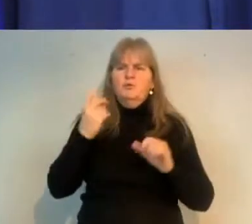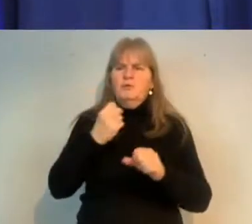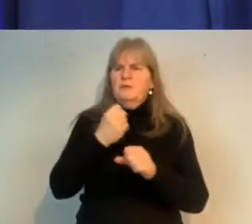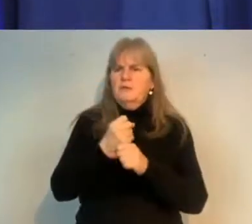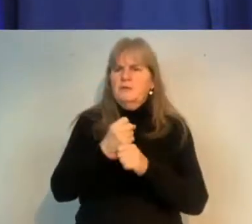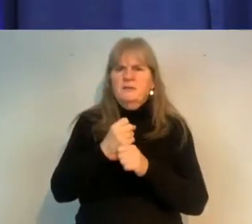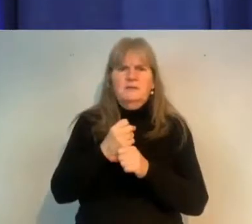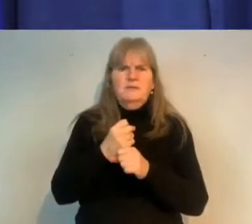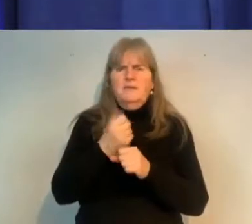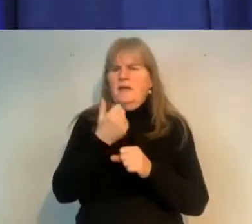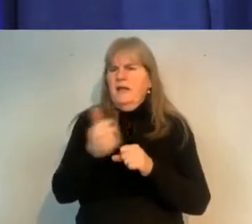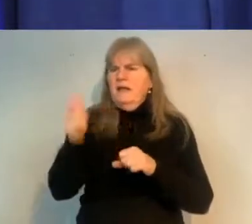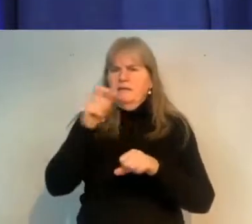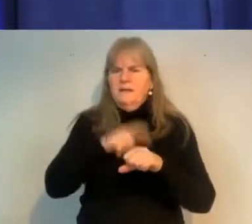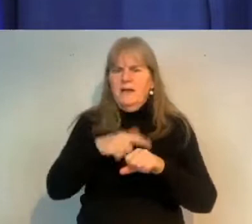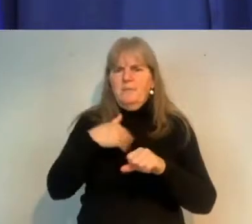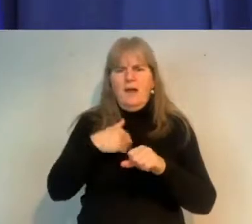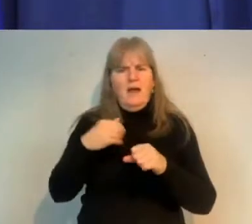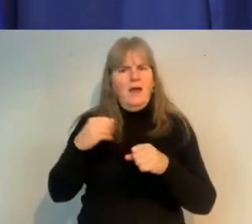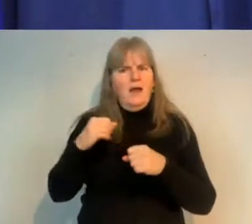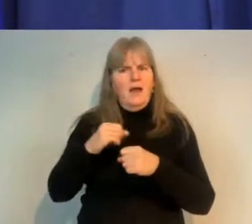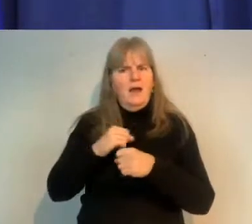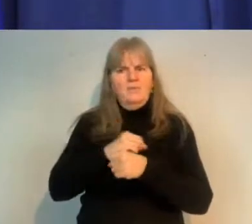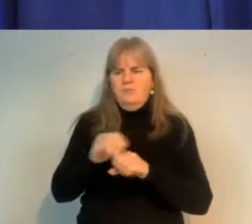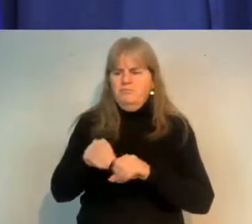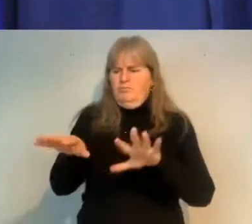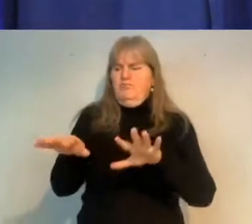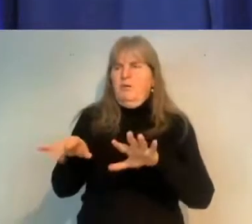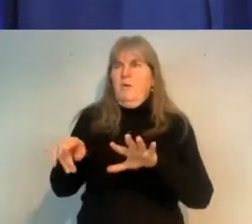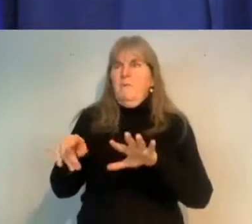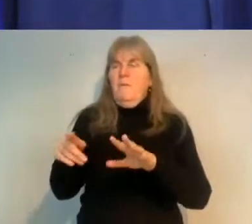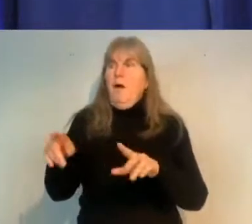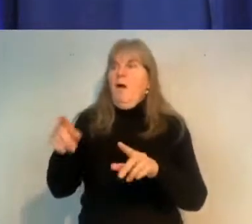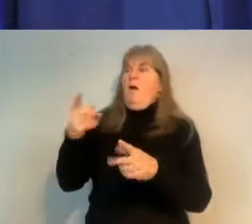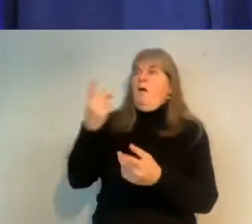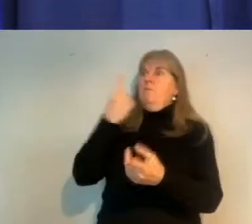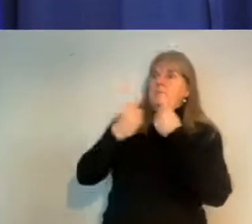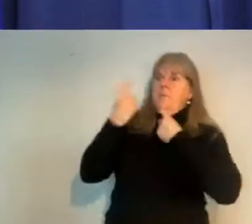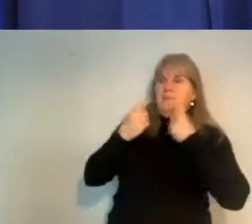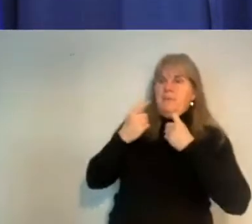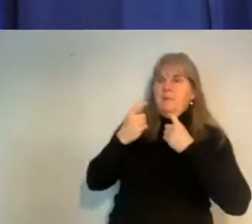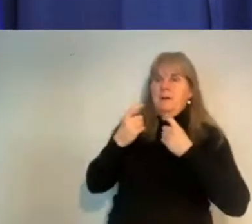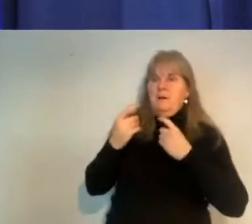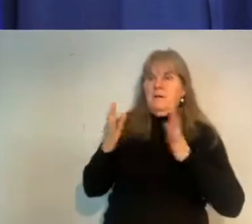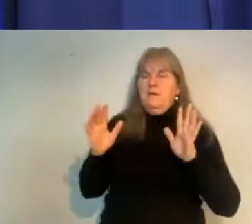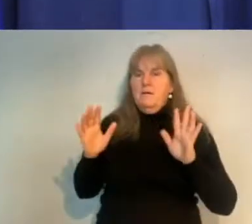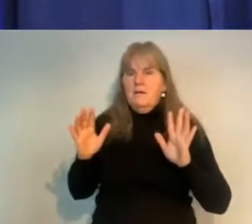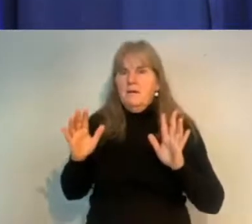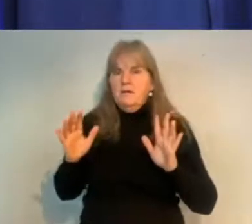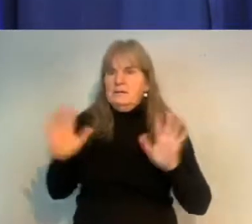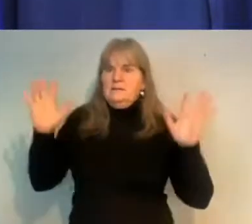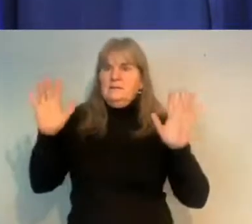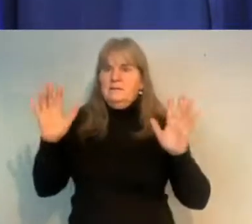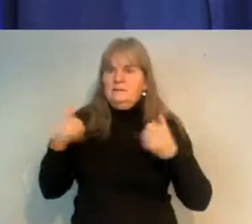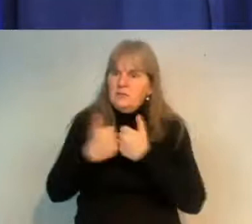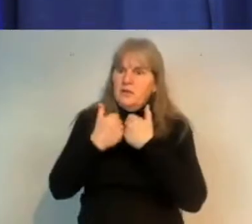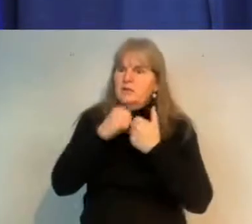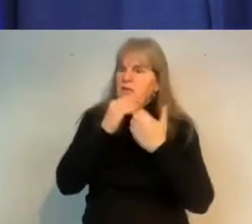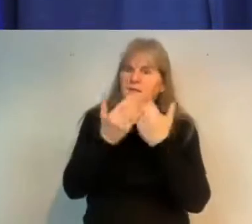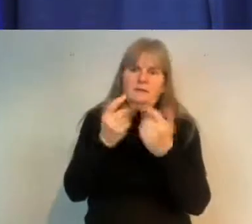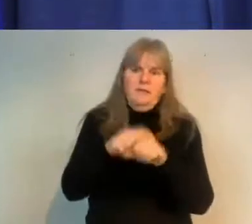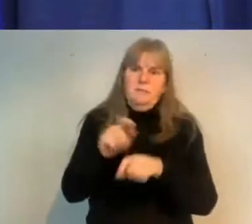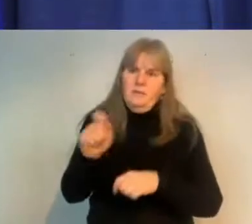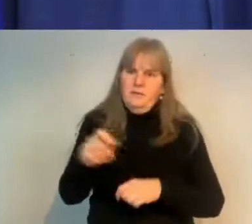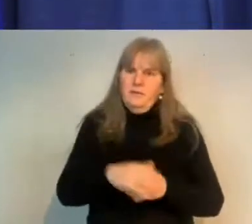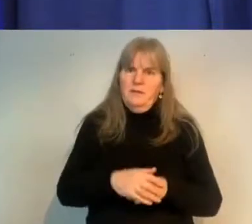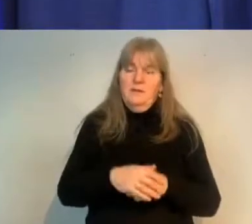we get to another outbreak, every time that we get to another fork in the road, it's always challenging times. Add on to that the